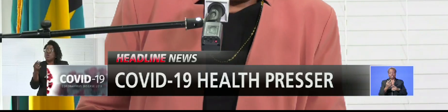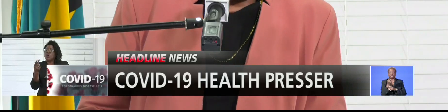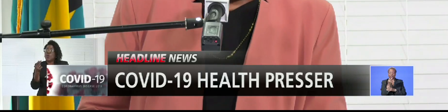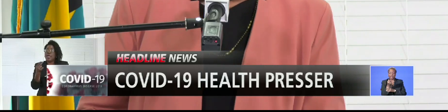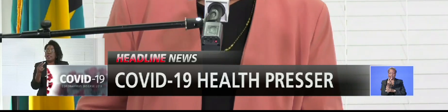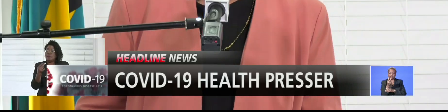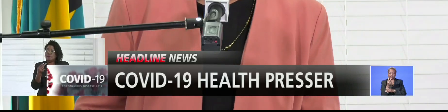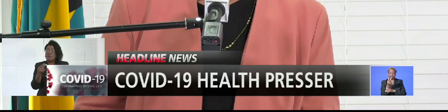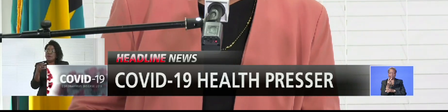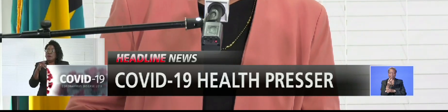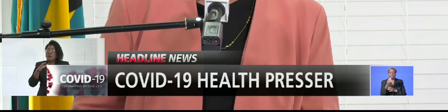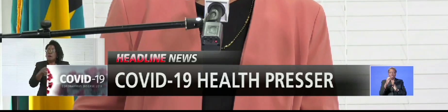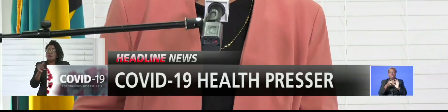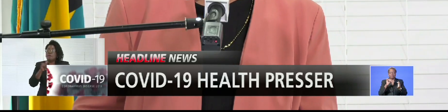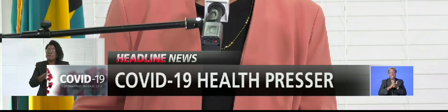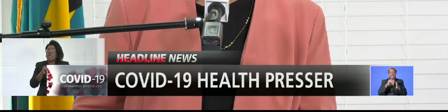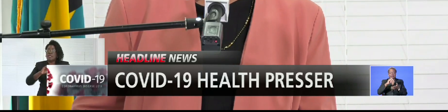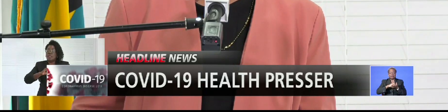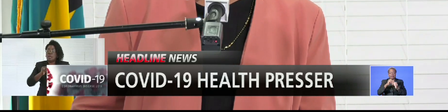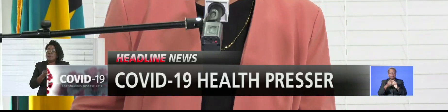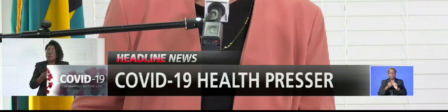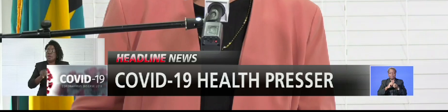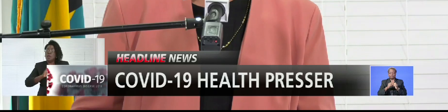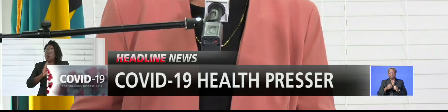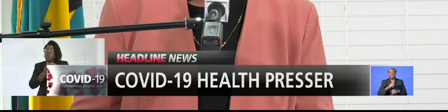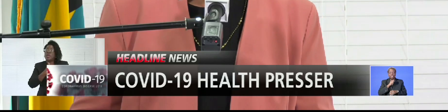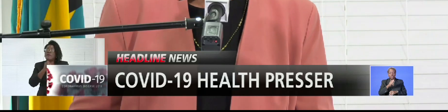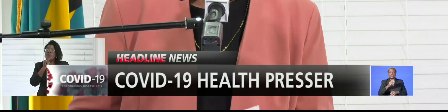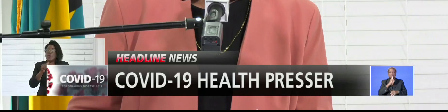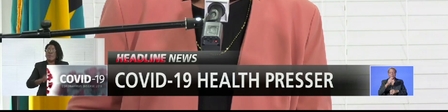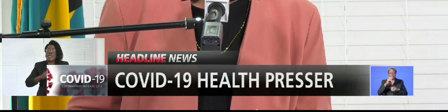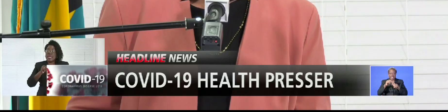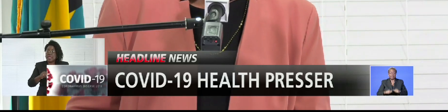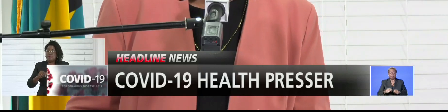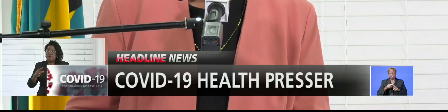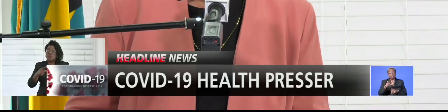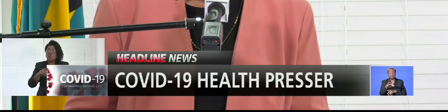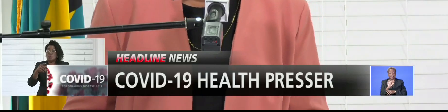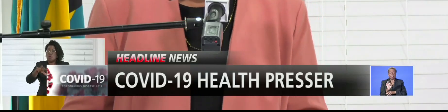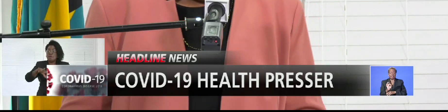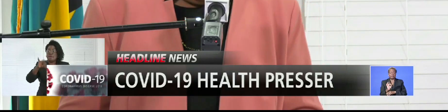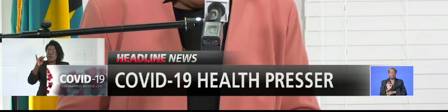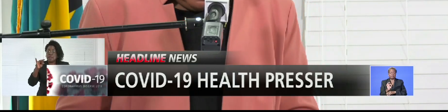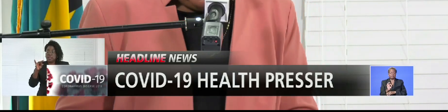12 of that number we have not been able to find.